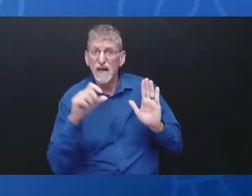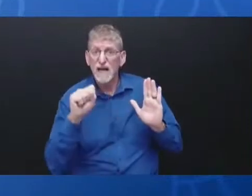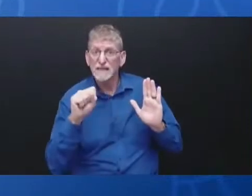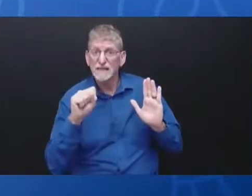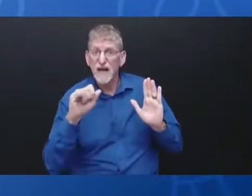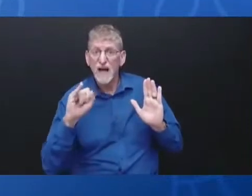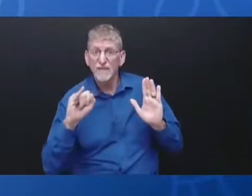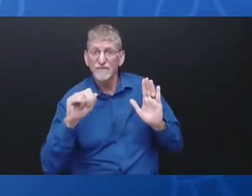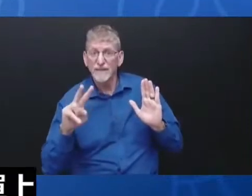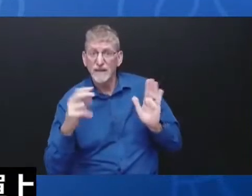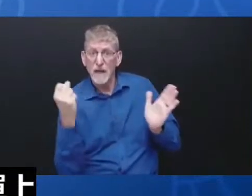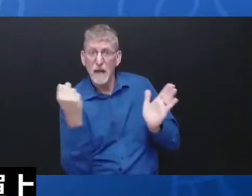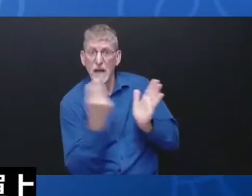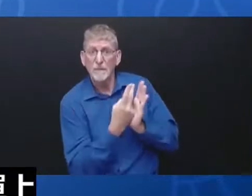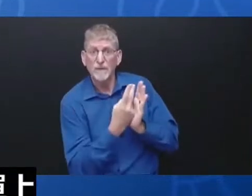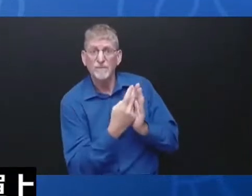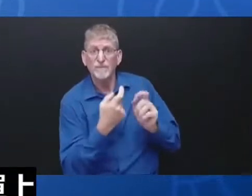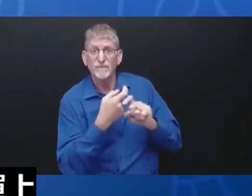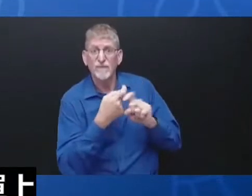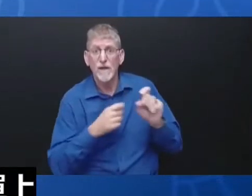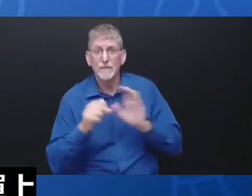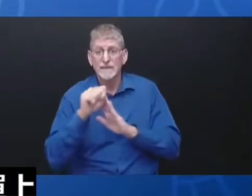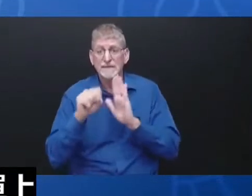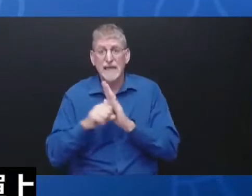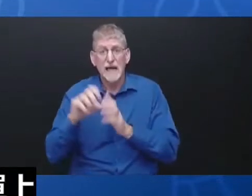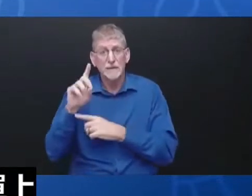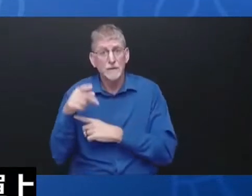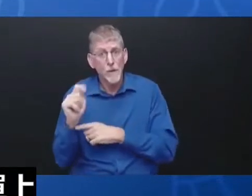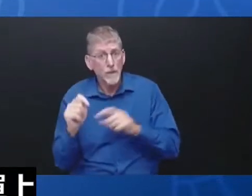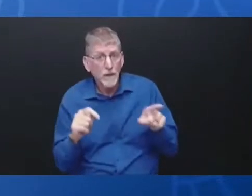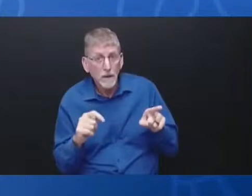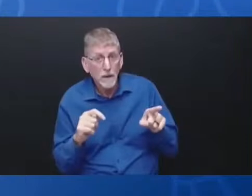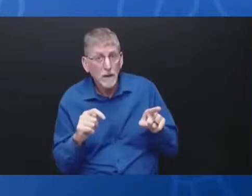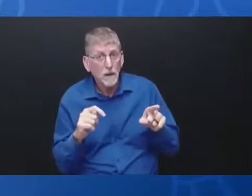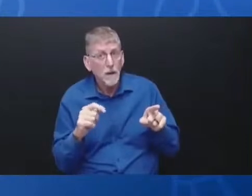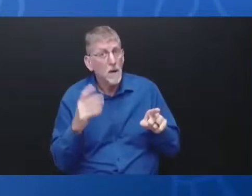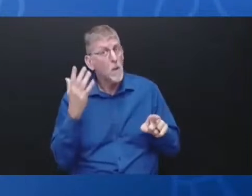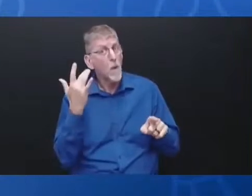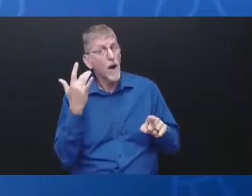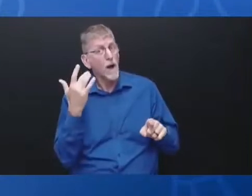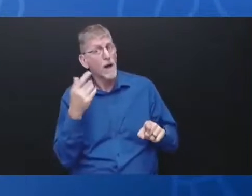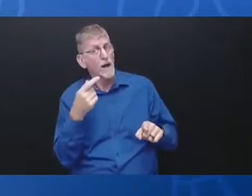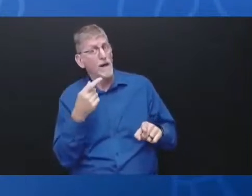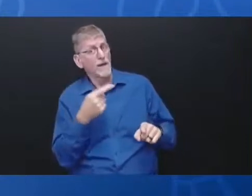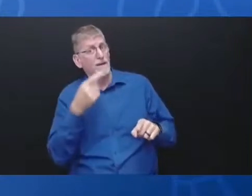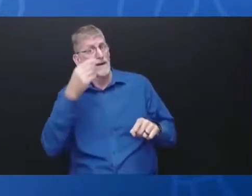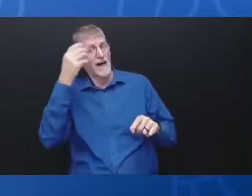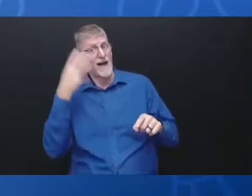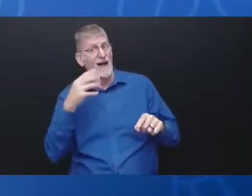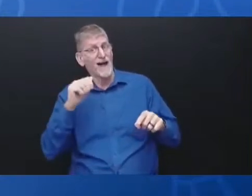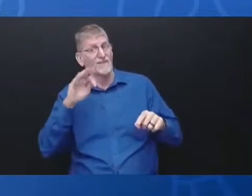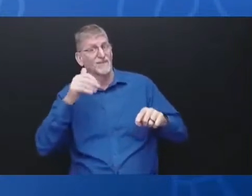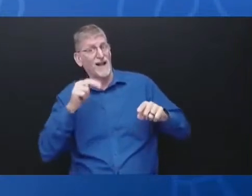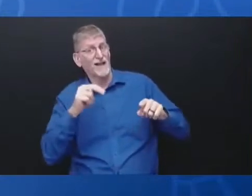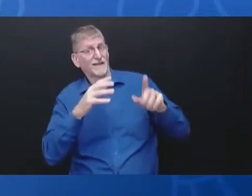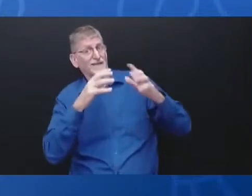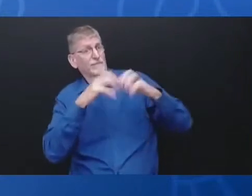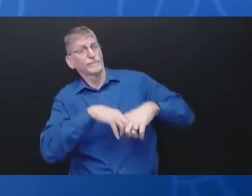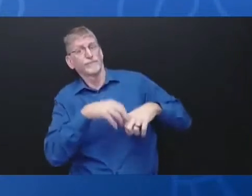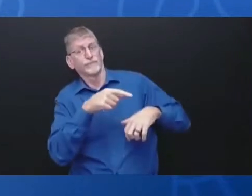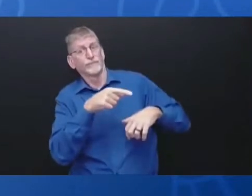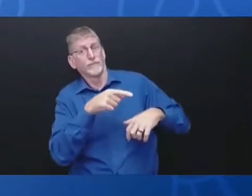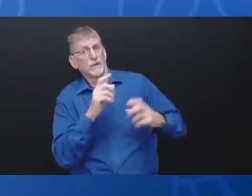of Afghanistan's withdrawal should be a carve-out, and that these people who help the State Department,